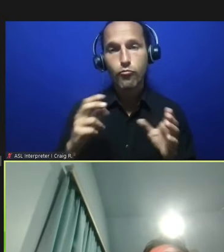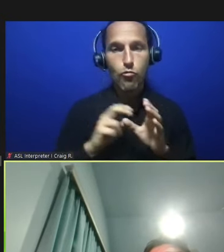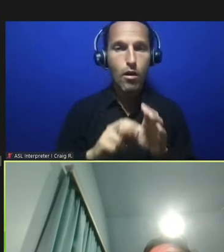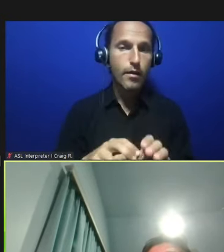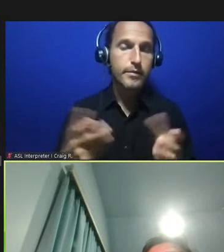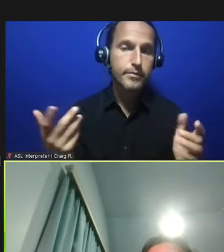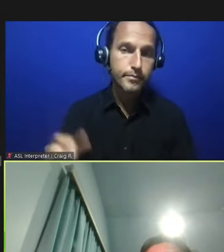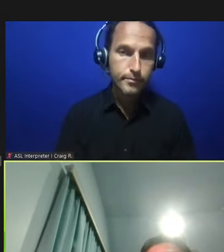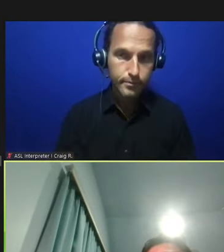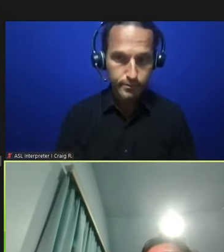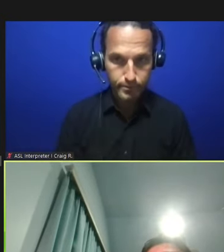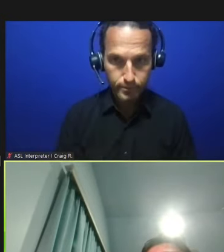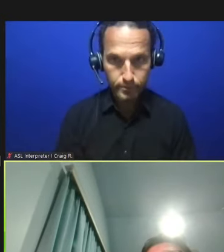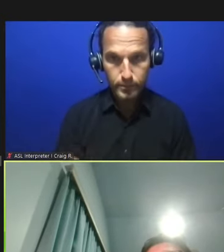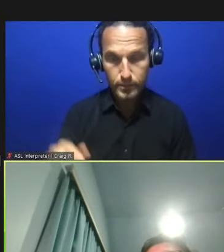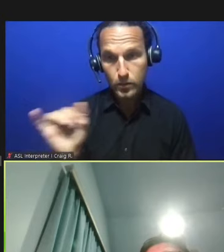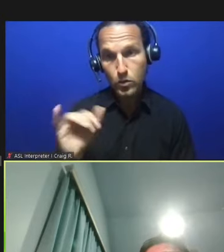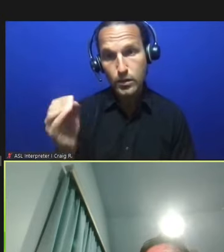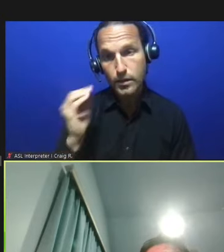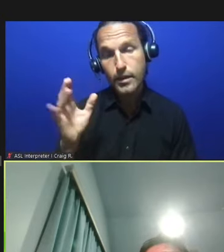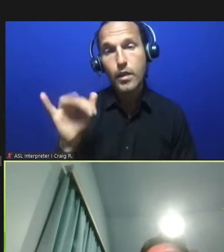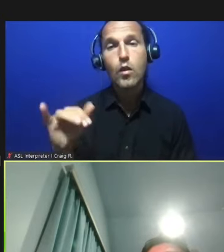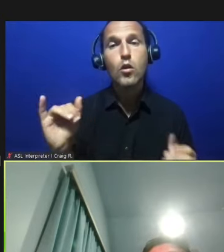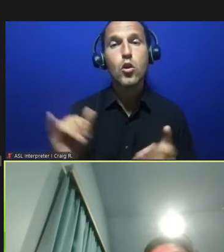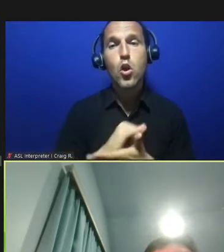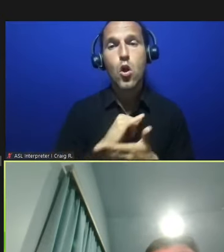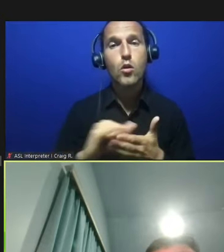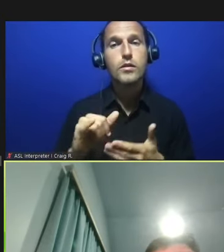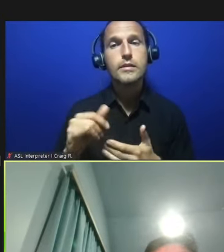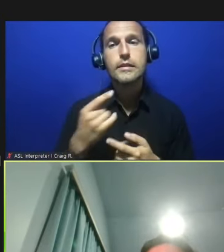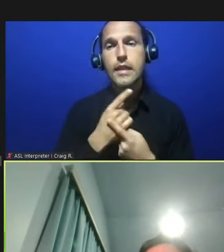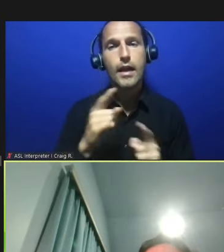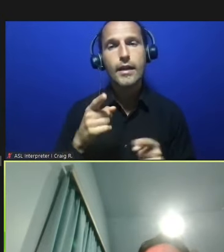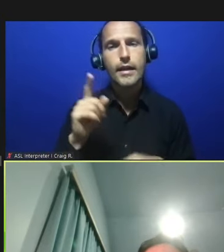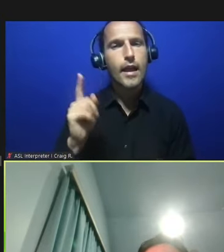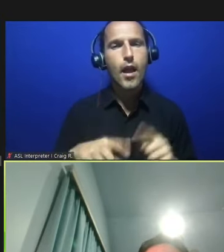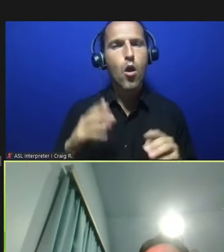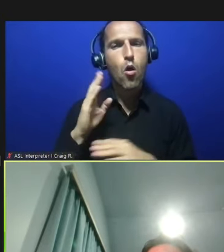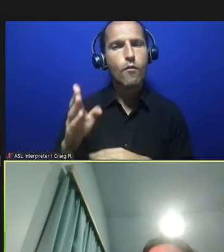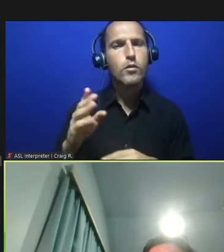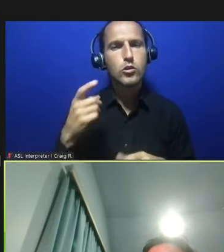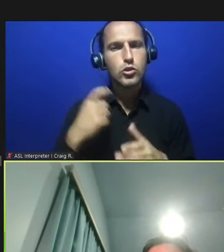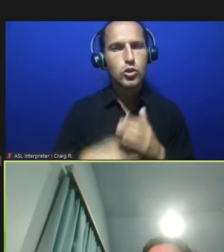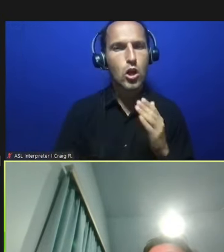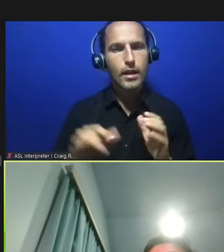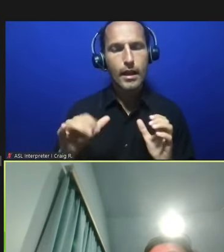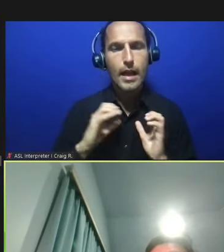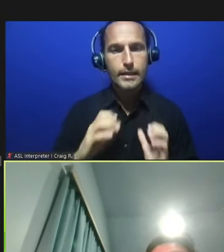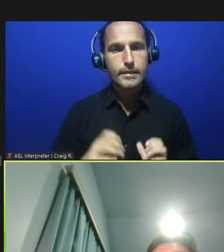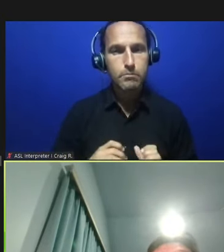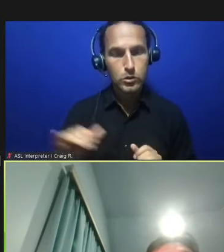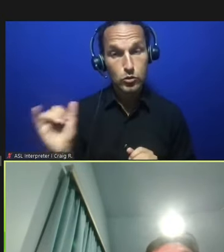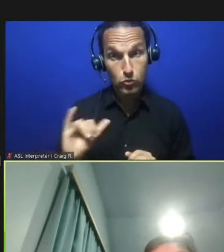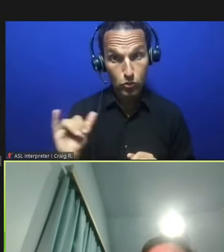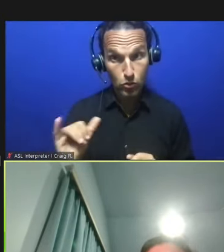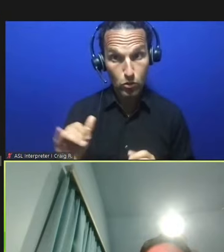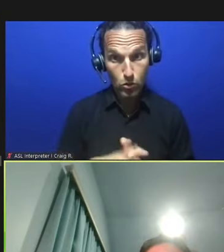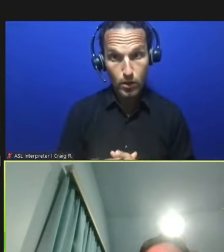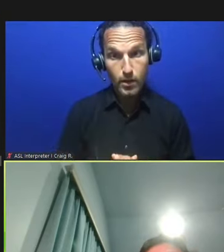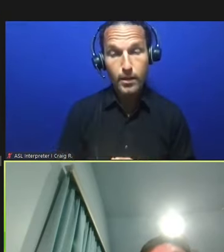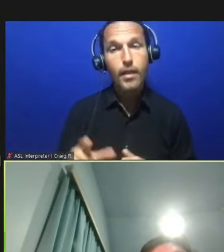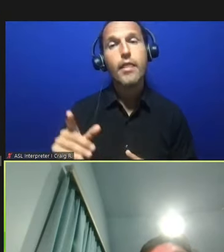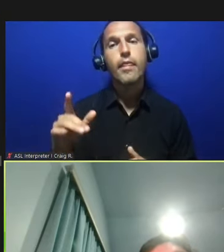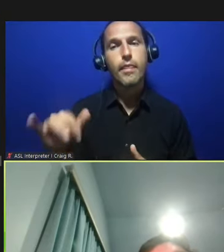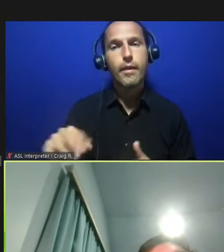And not only that, but also New York City TLC rule states that you cannot overcharge a customer, right? So, you know, being that it was always being